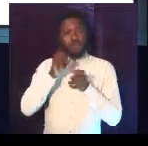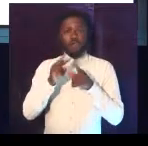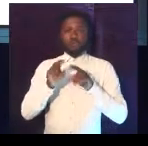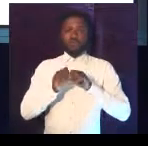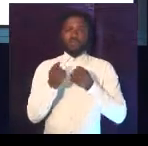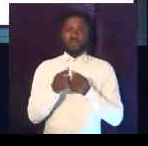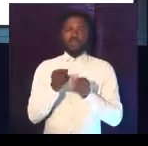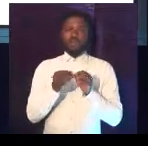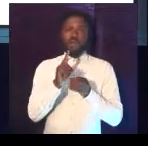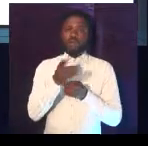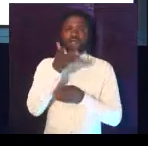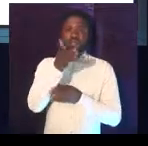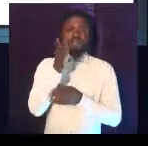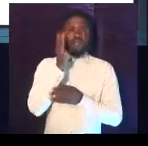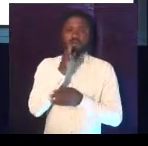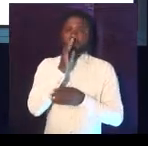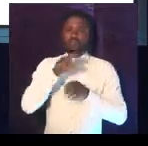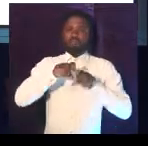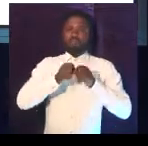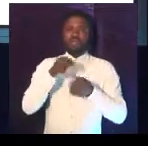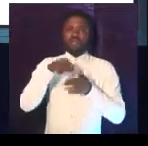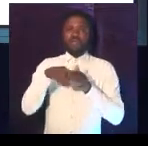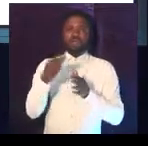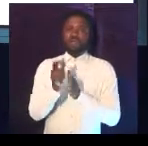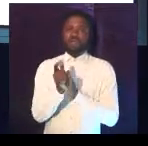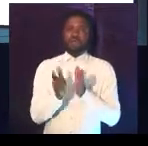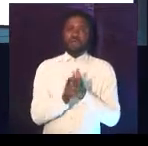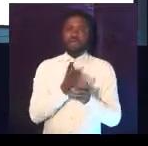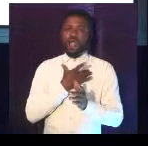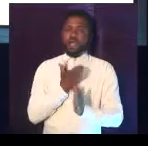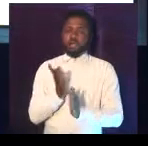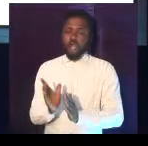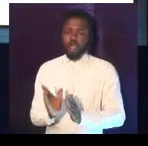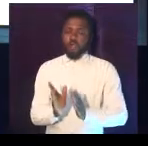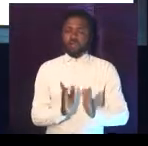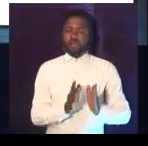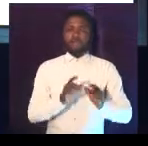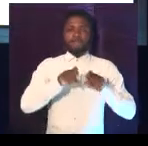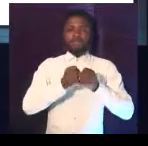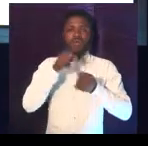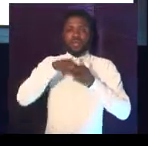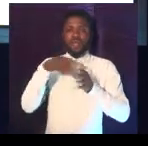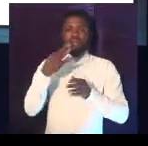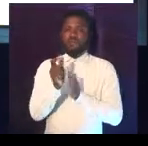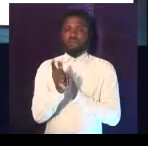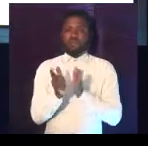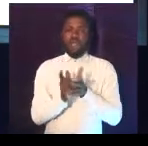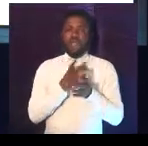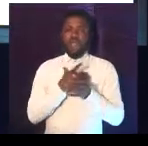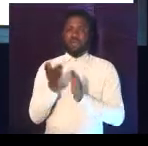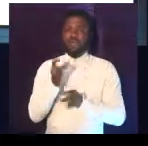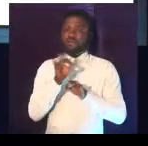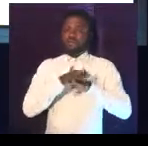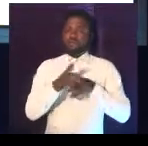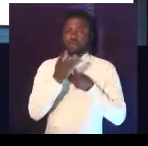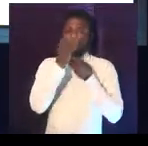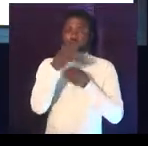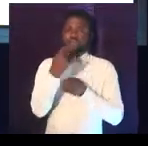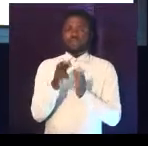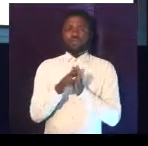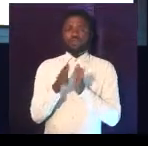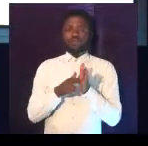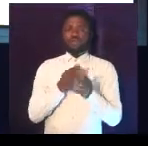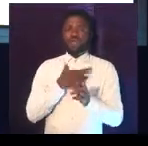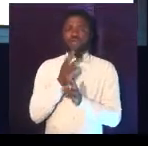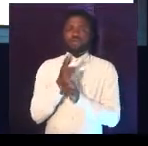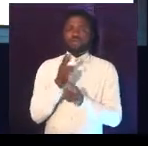society? One, there will be a breakdown of law and order. A breakdown of law and order. If you don't obey the rules